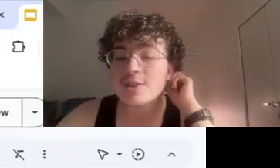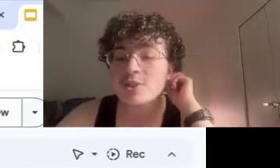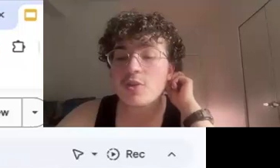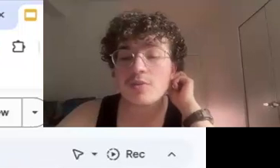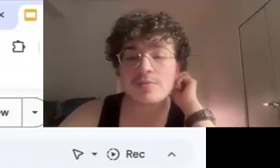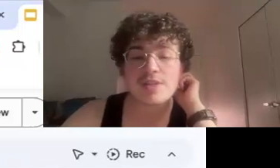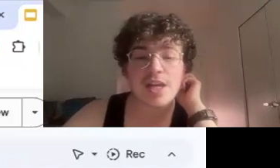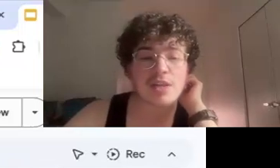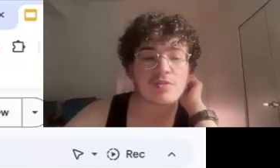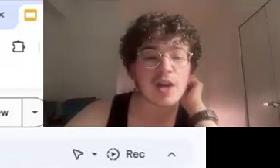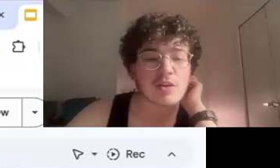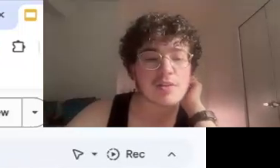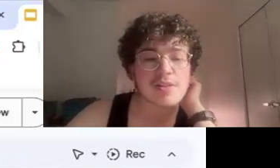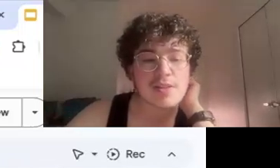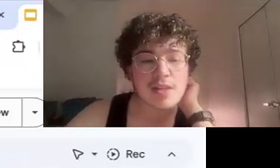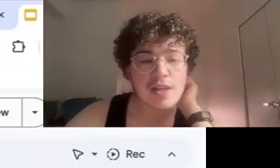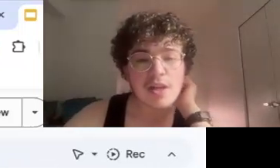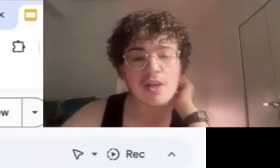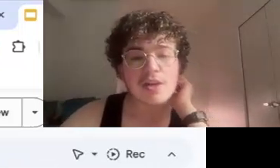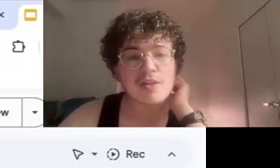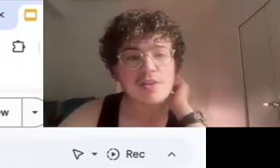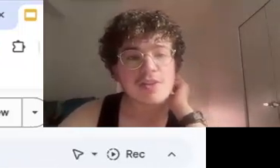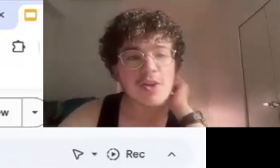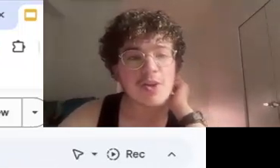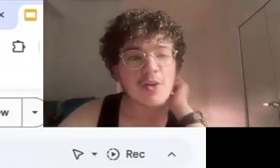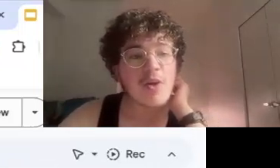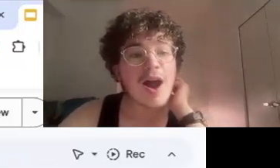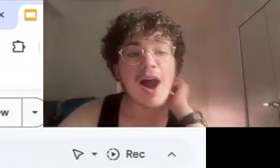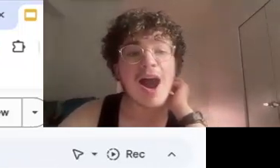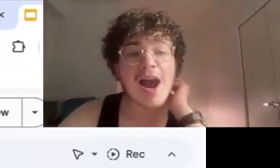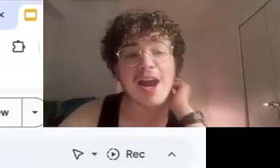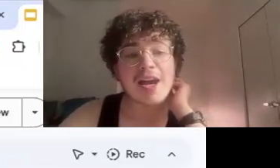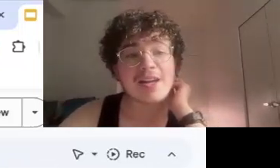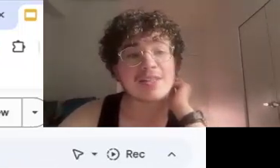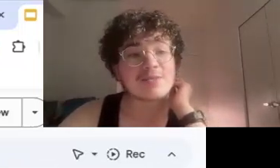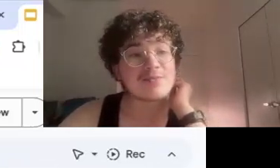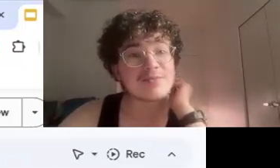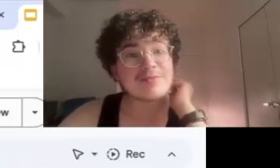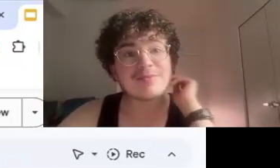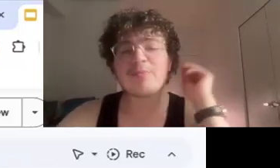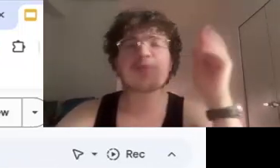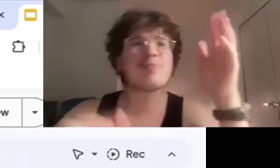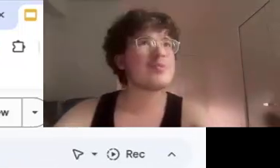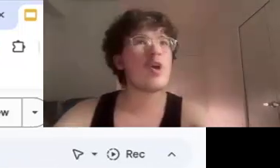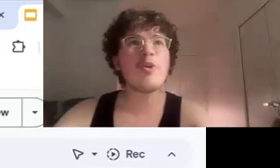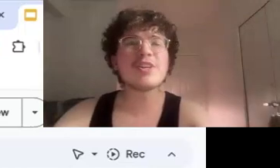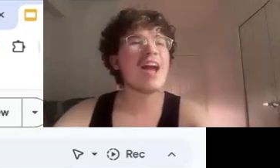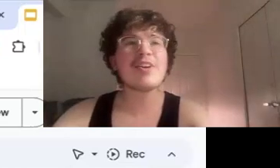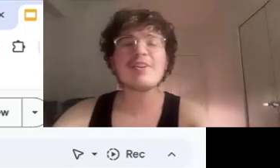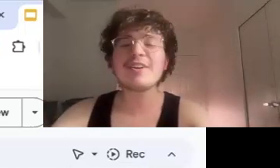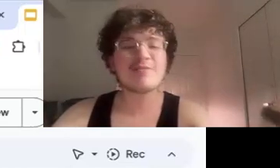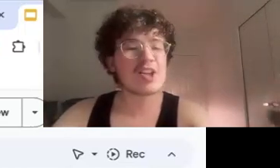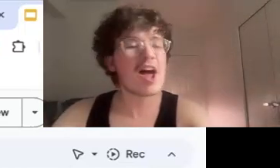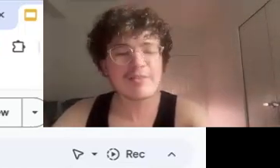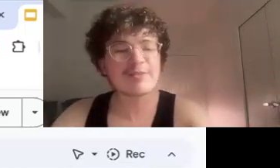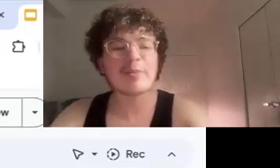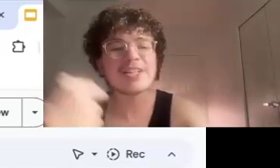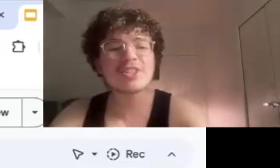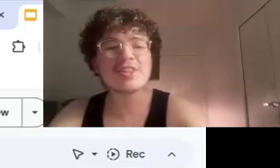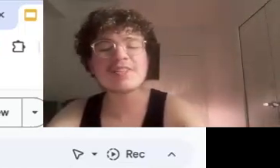So this body of law was part of a nationwide trend between the late 1930s and early 1960s.